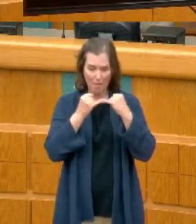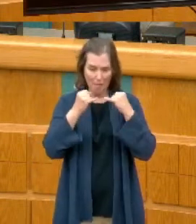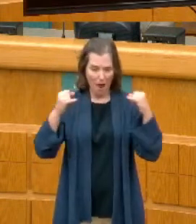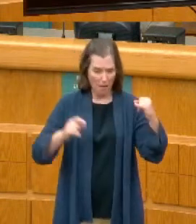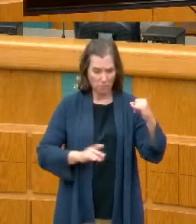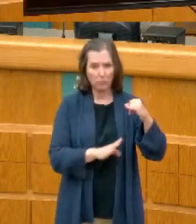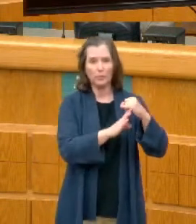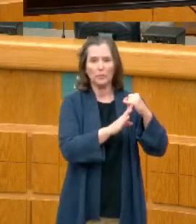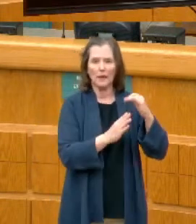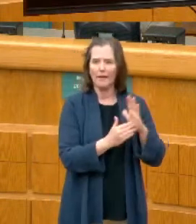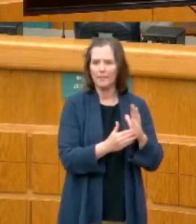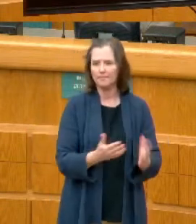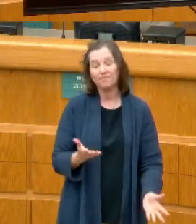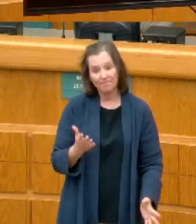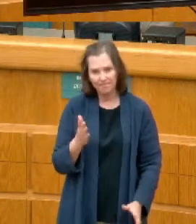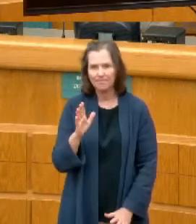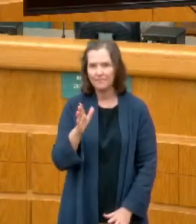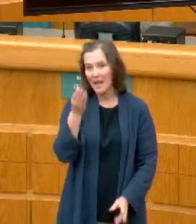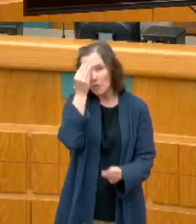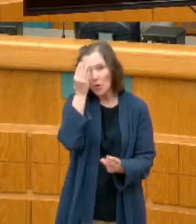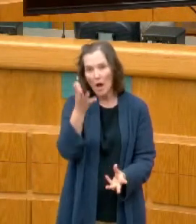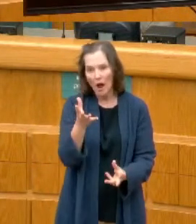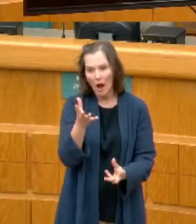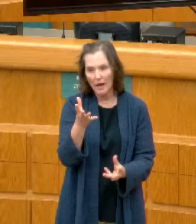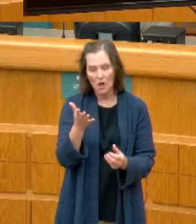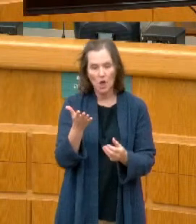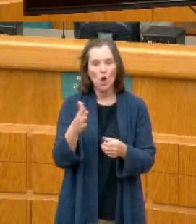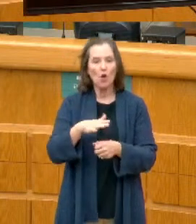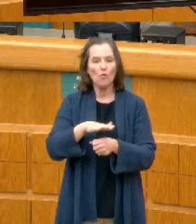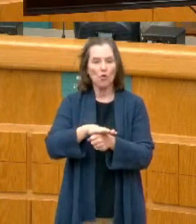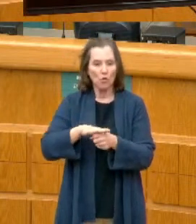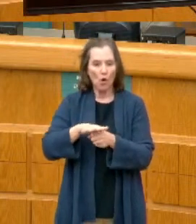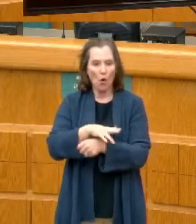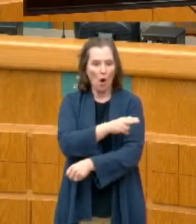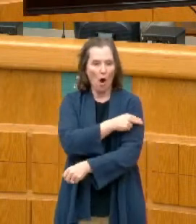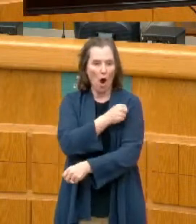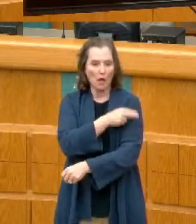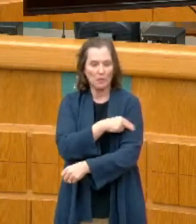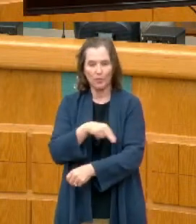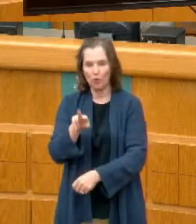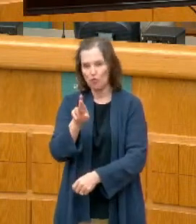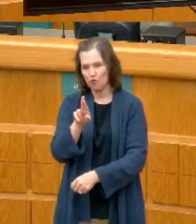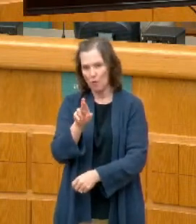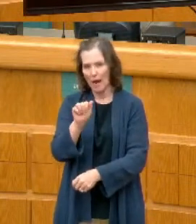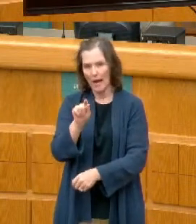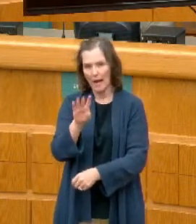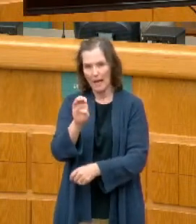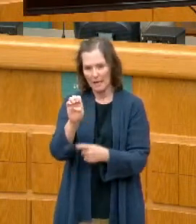about doubled in 1 month. We went from being about 3 to 4%.